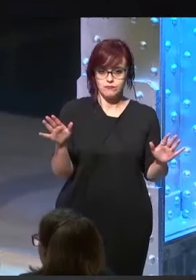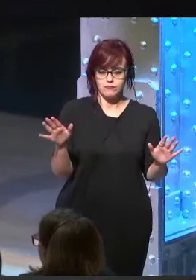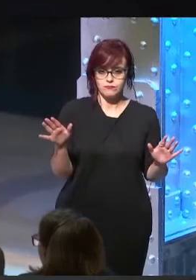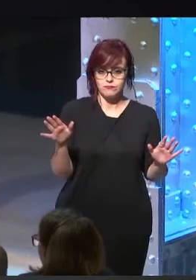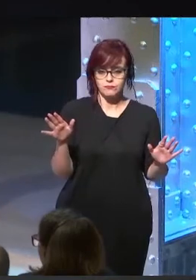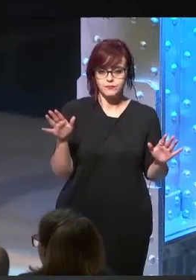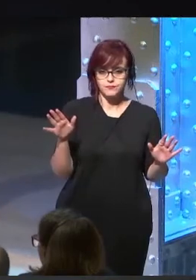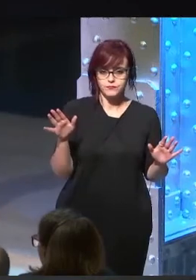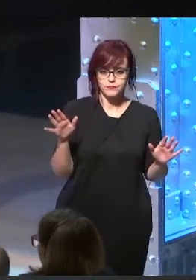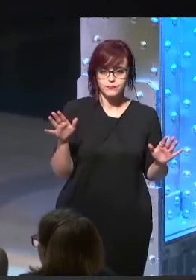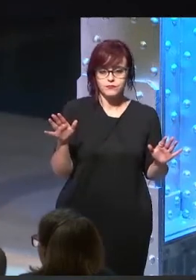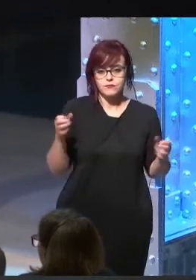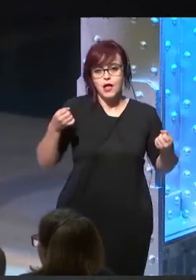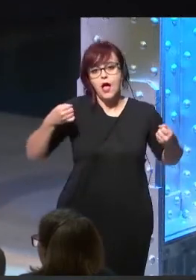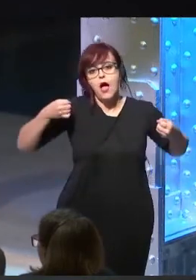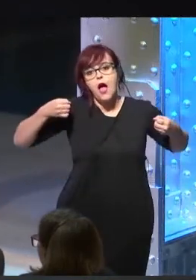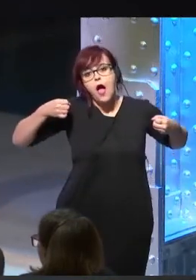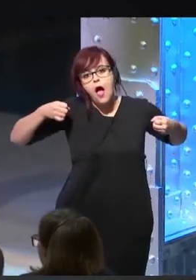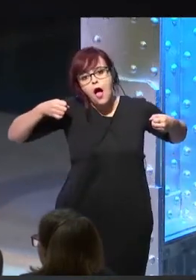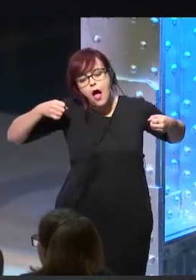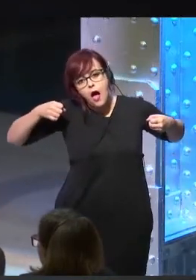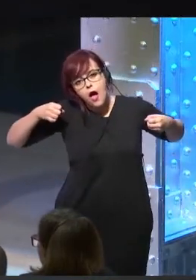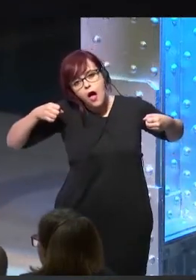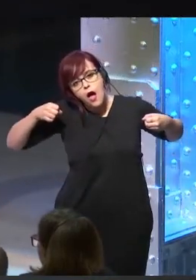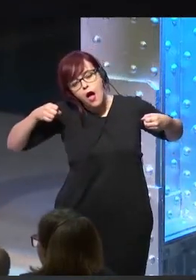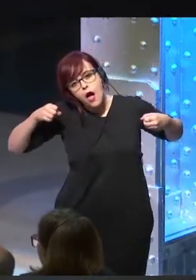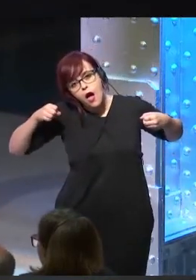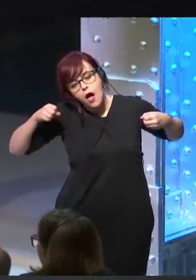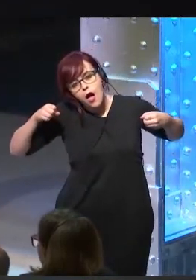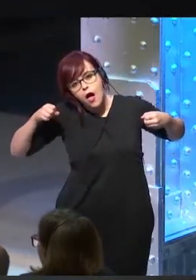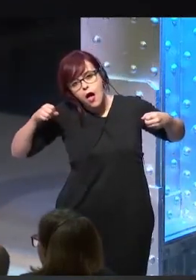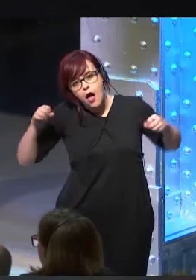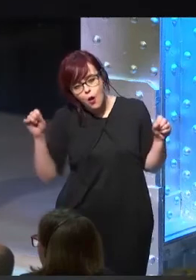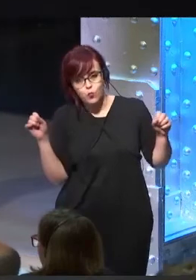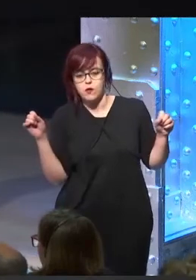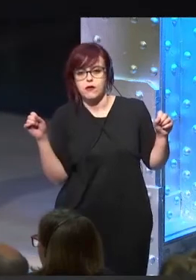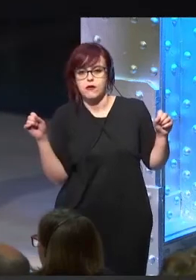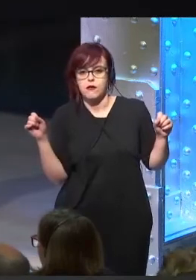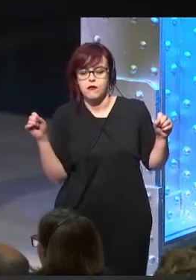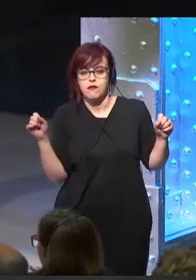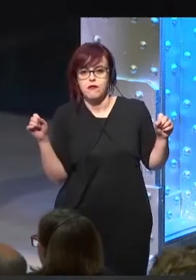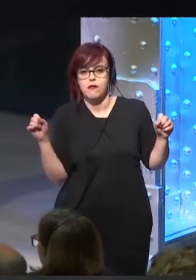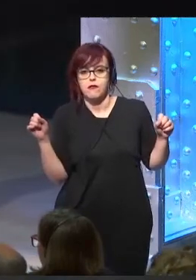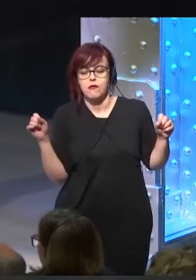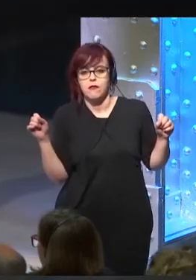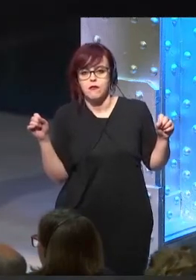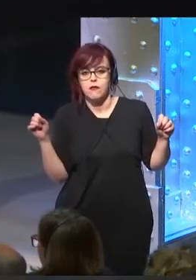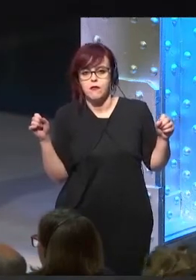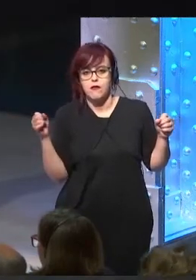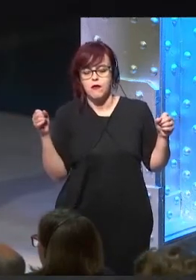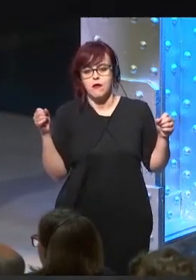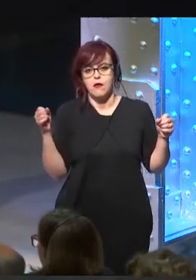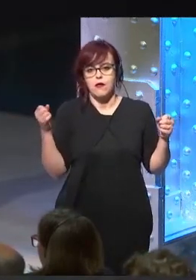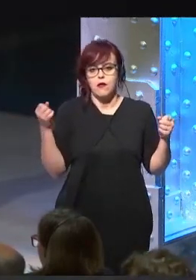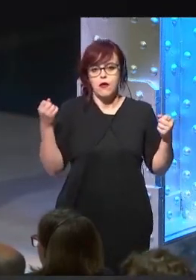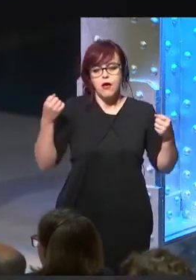despite the fact that overall, I think we've not done anything like enough to hear women speak. I